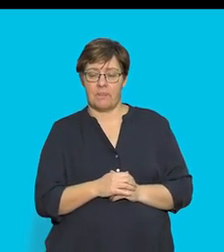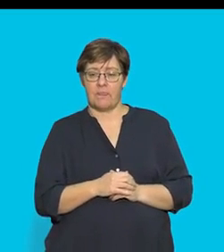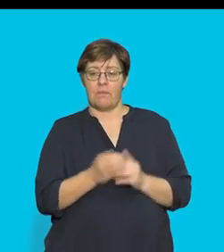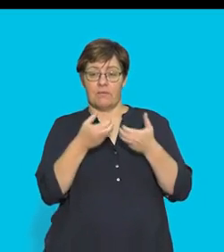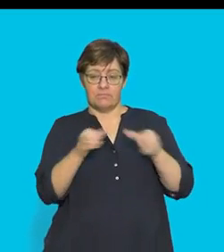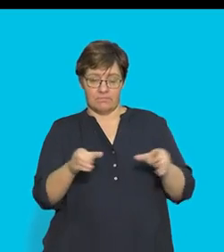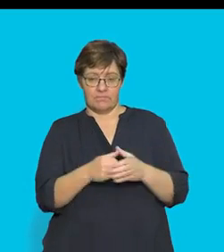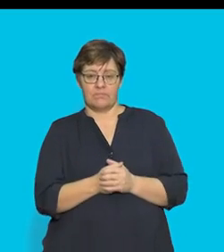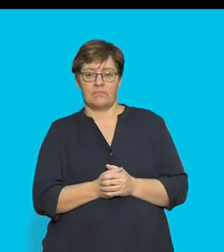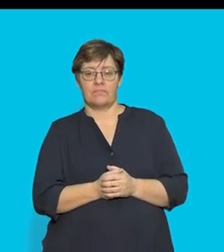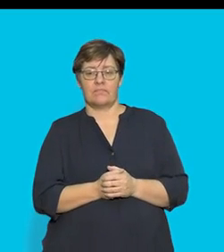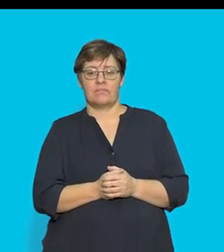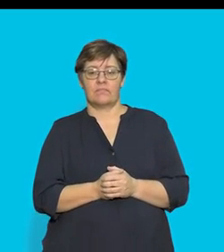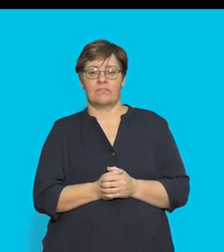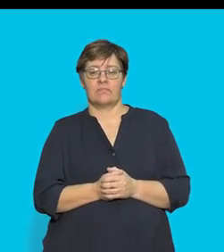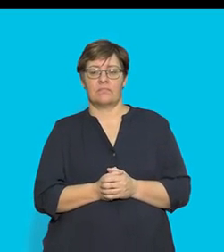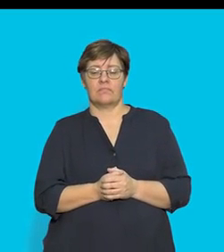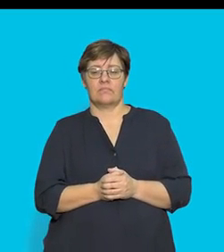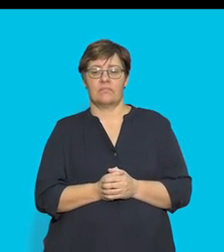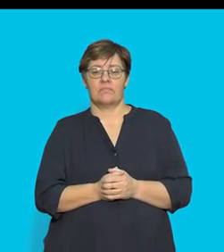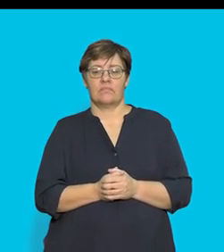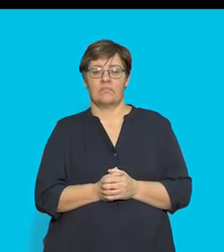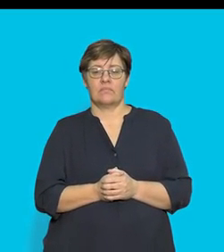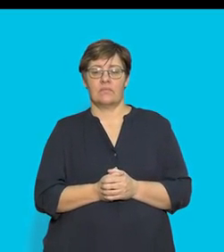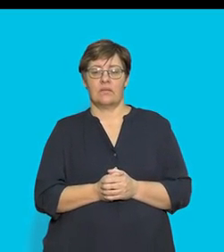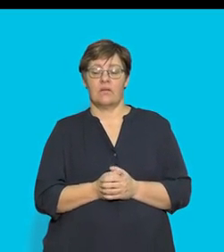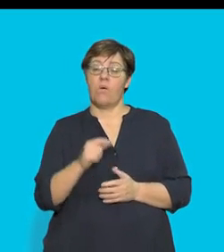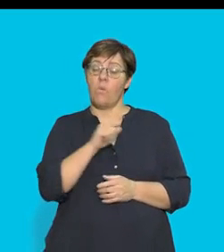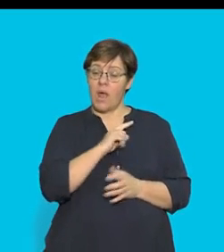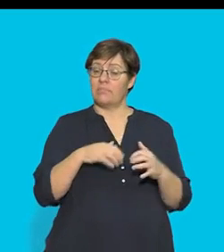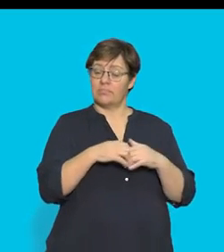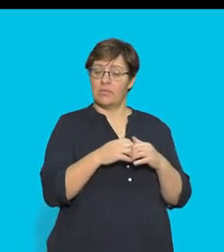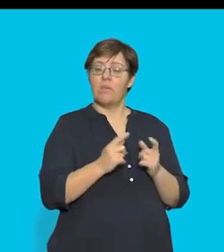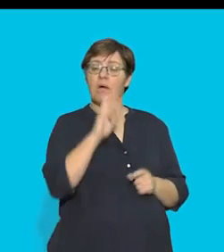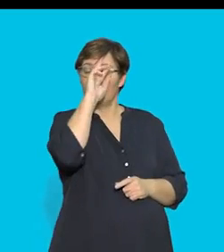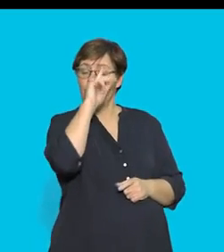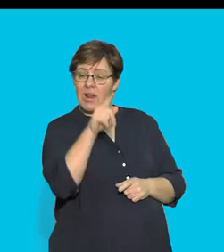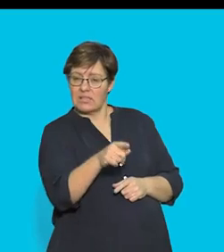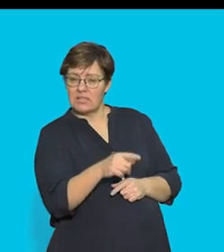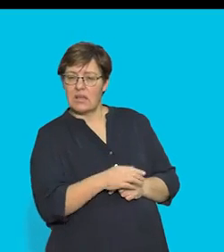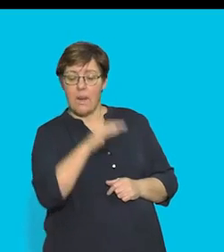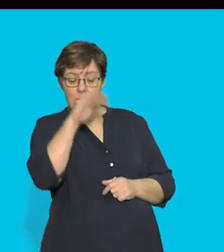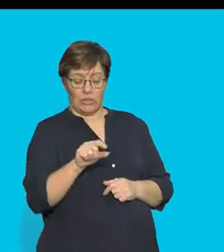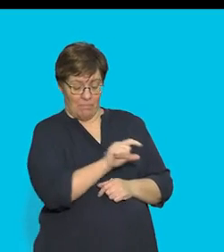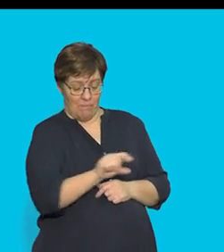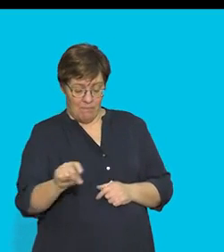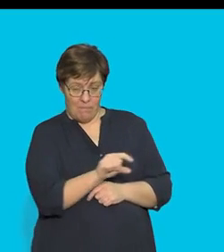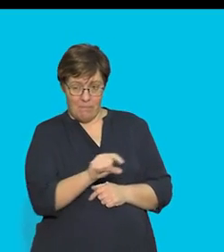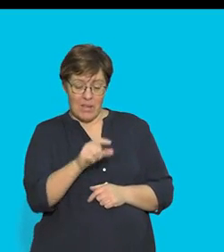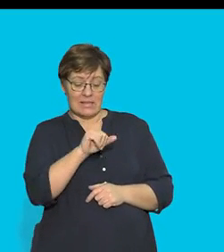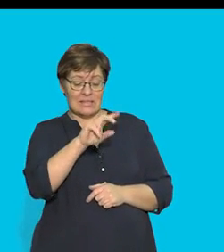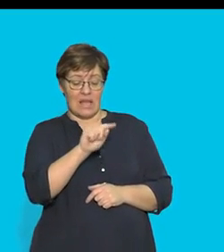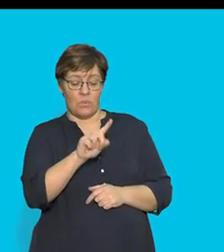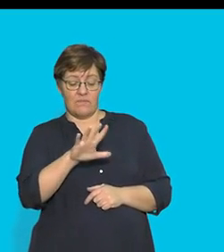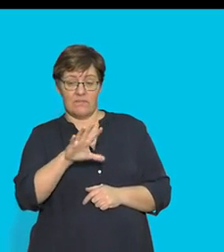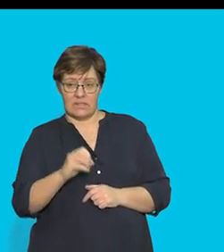split that up in a second. But while we're going to split that up, we also have to realize that this bottom angle here, So our first thing is we're going to split that